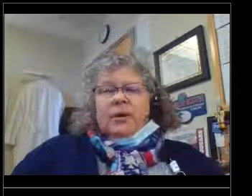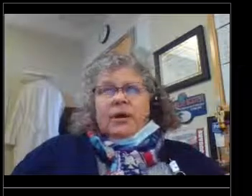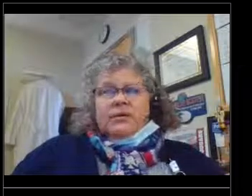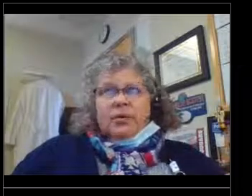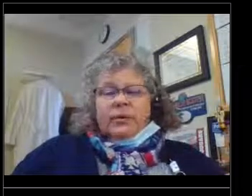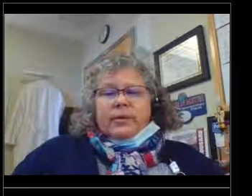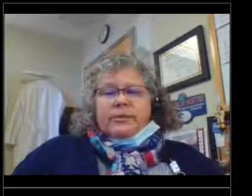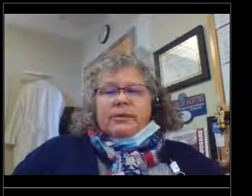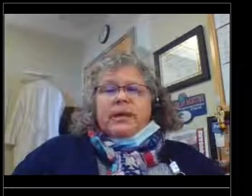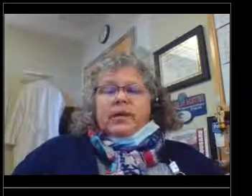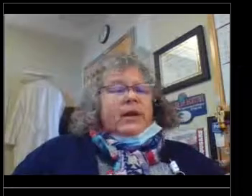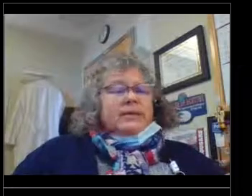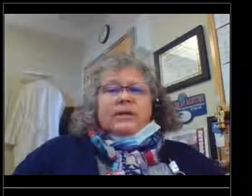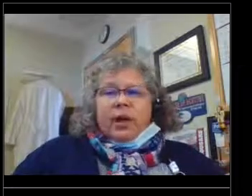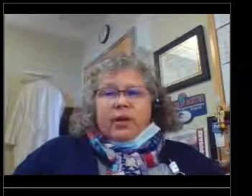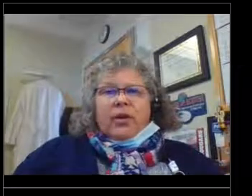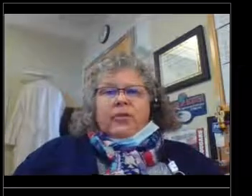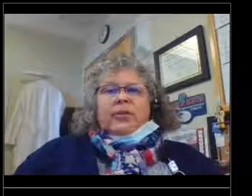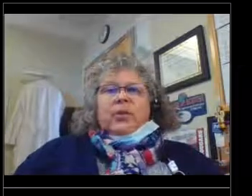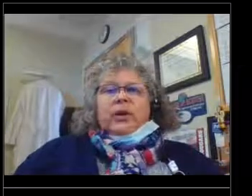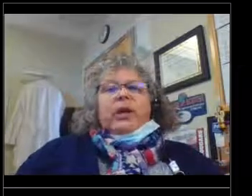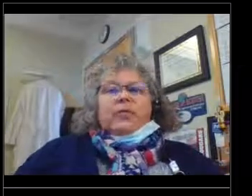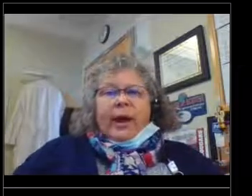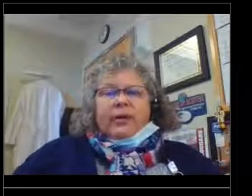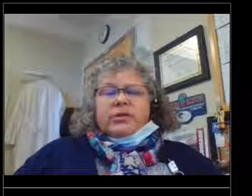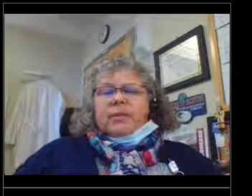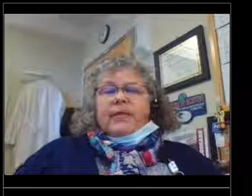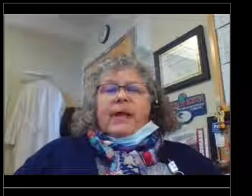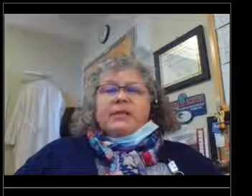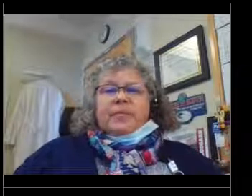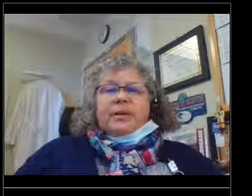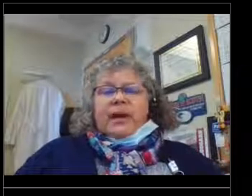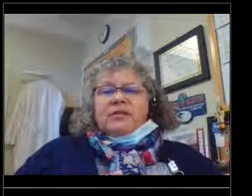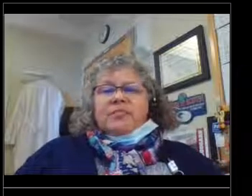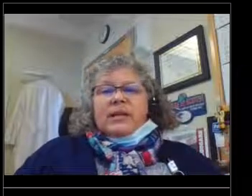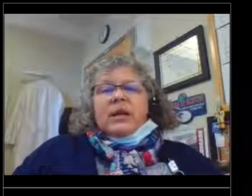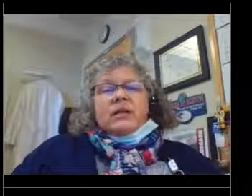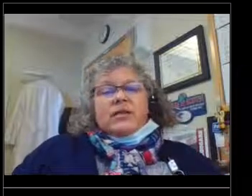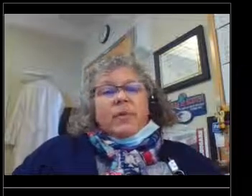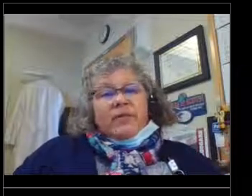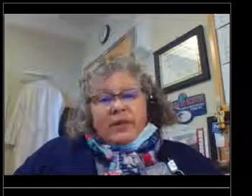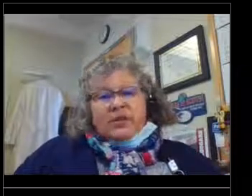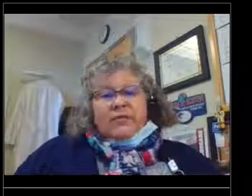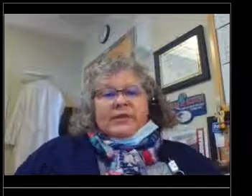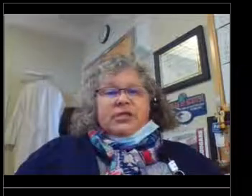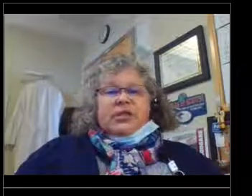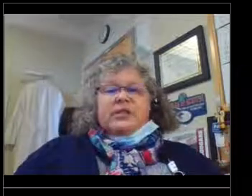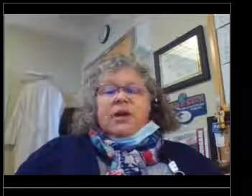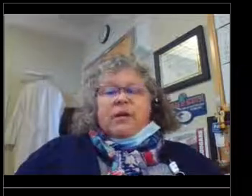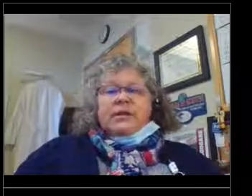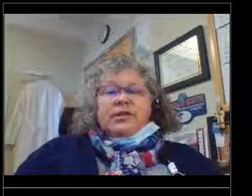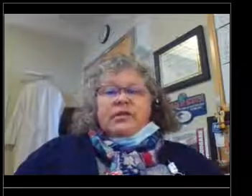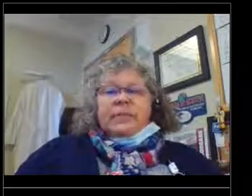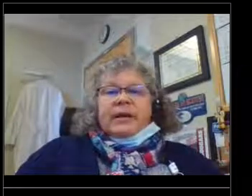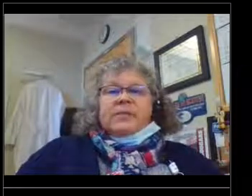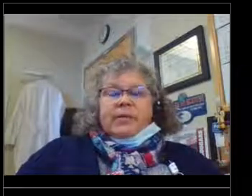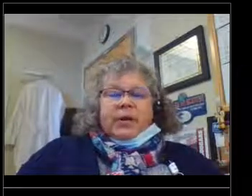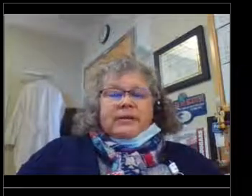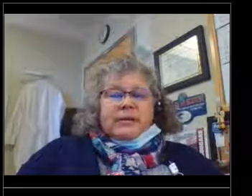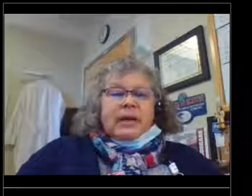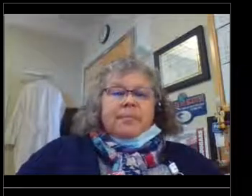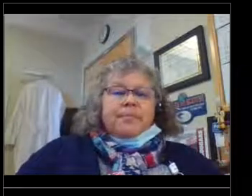solo team is a lot harder than working on a regular team, and that's why PAs have been so beneficial to physicians all these